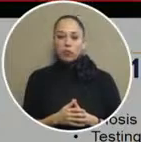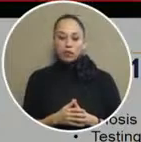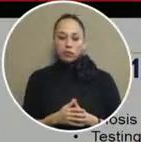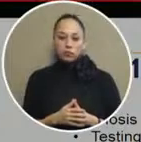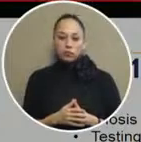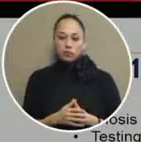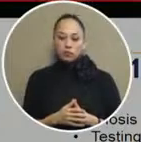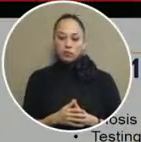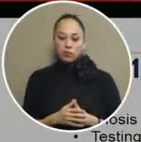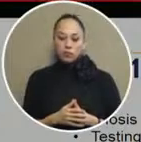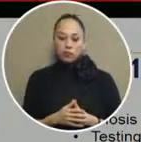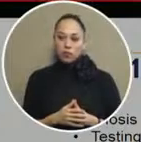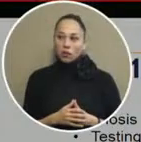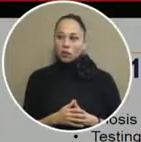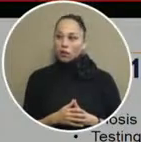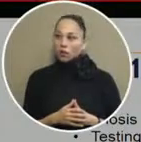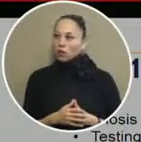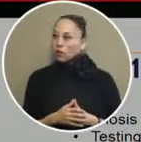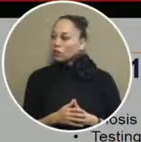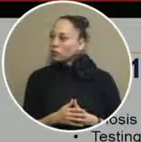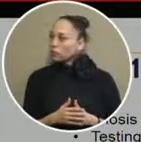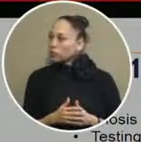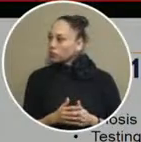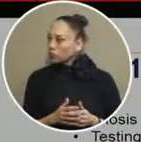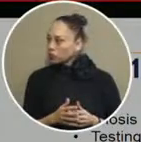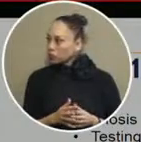The treatment,